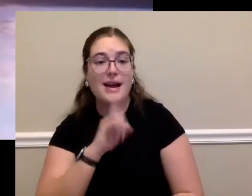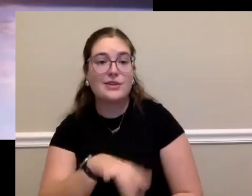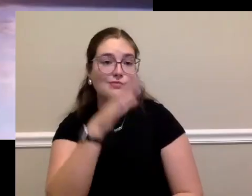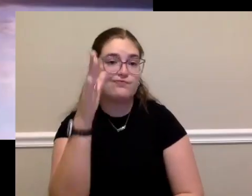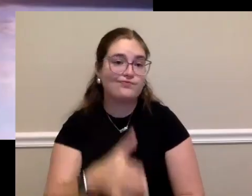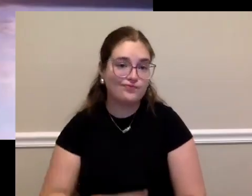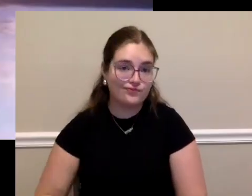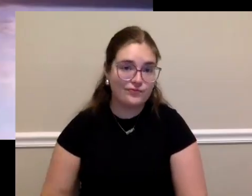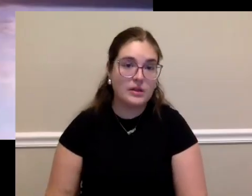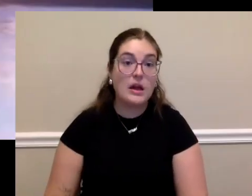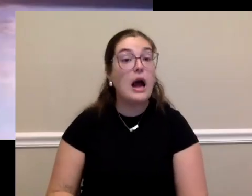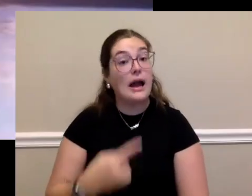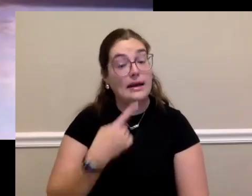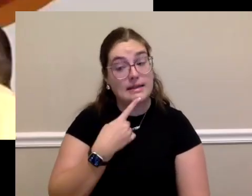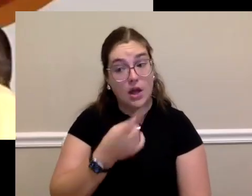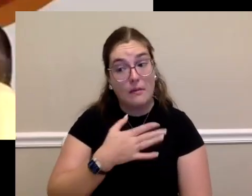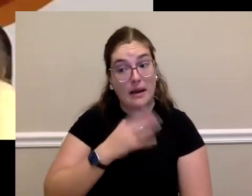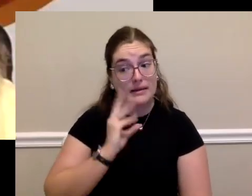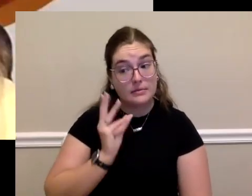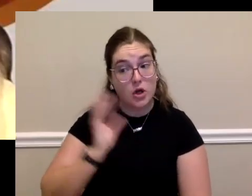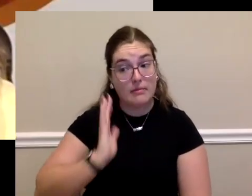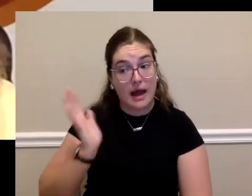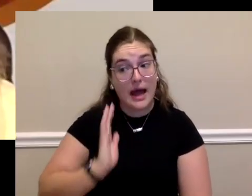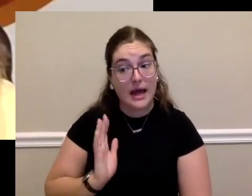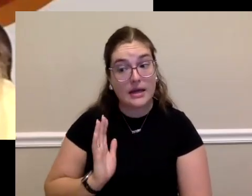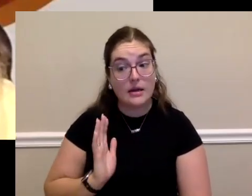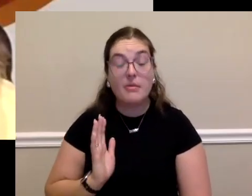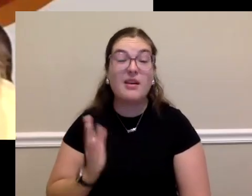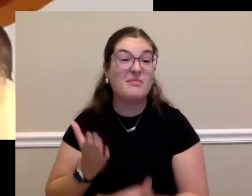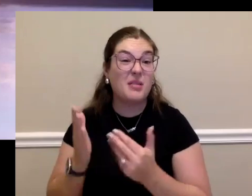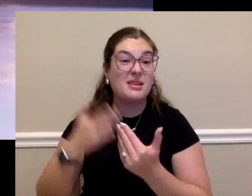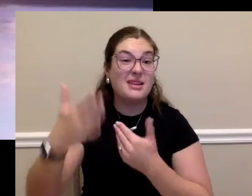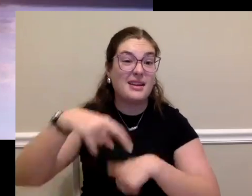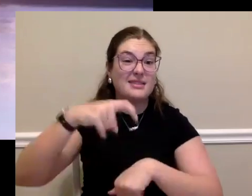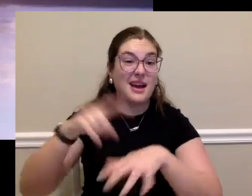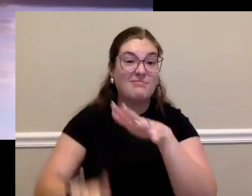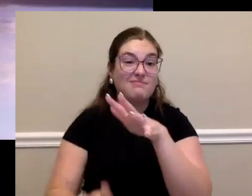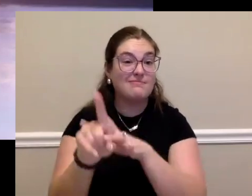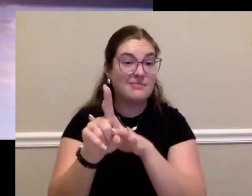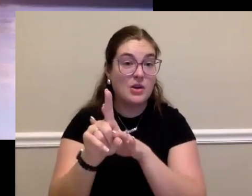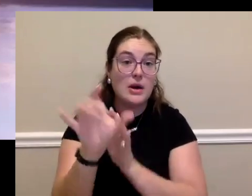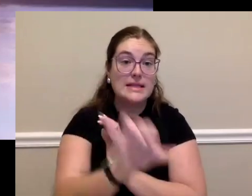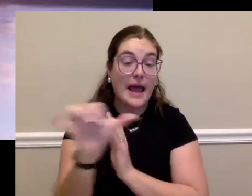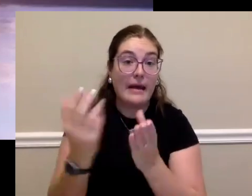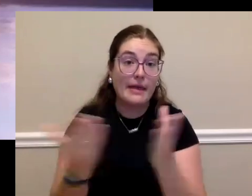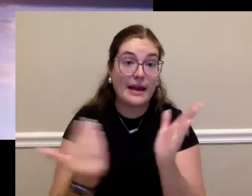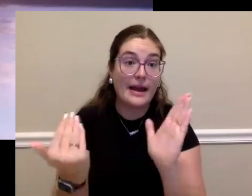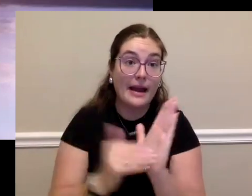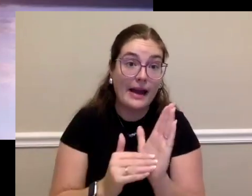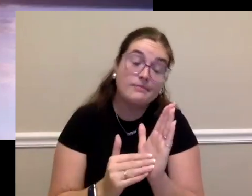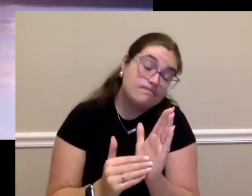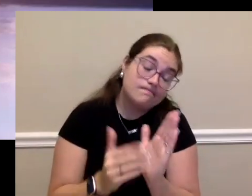tell you what I've done in the past, but that mhm, doesn't mean I'm going mhm. to do that in the next situation That's right. I'm in, Mhm,